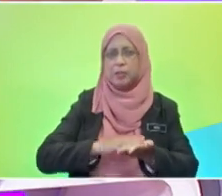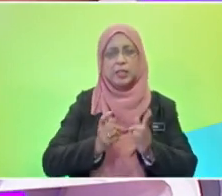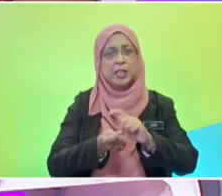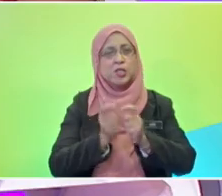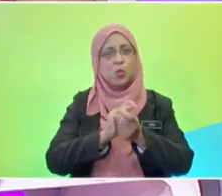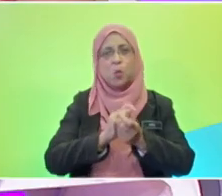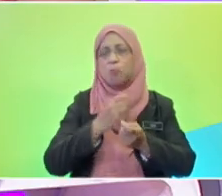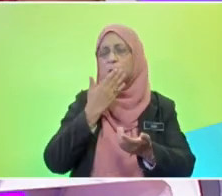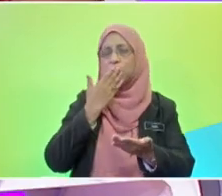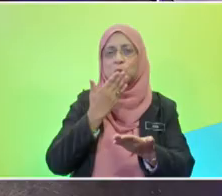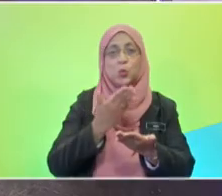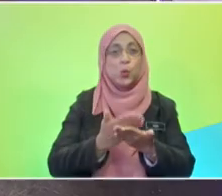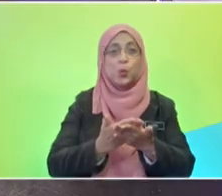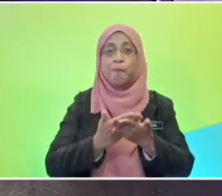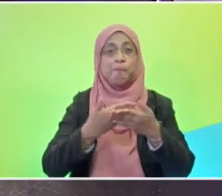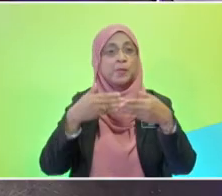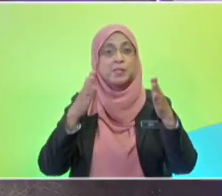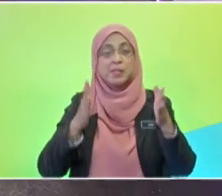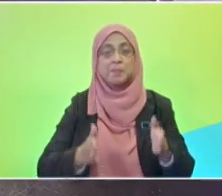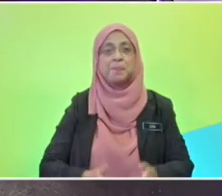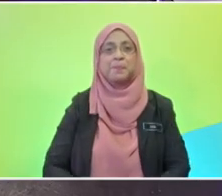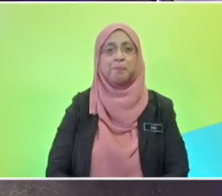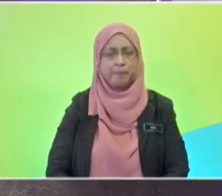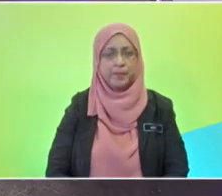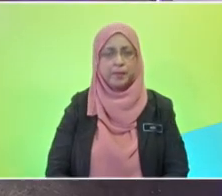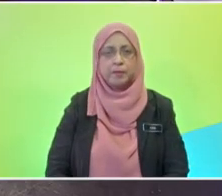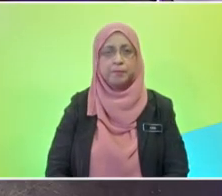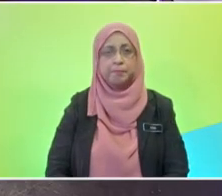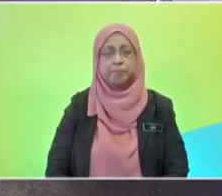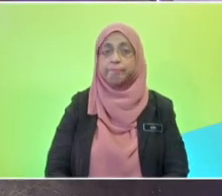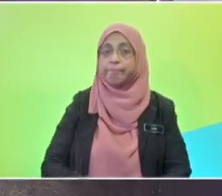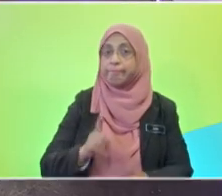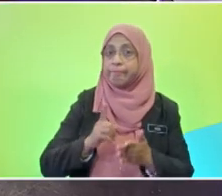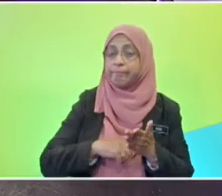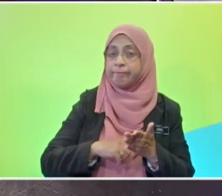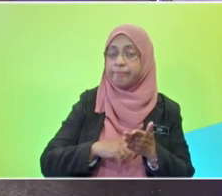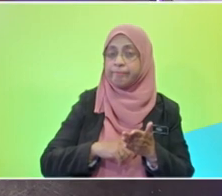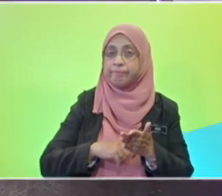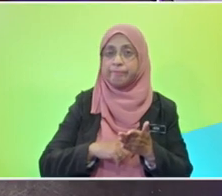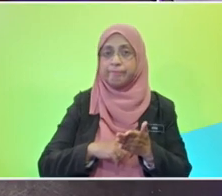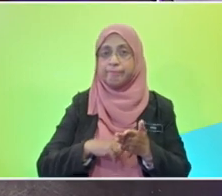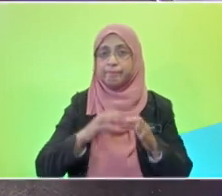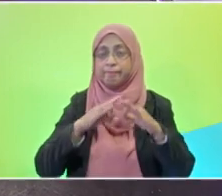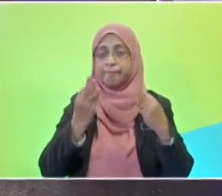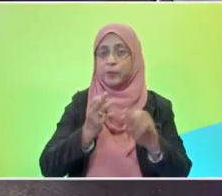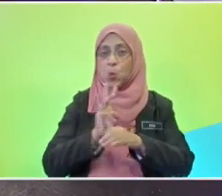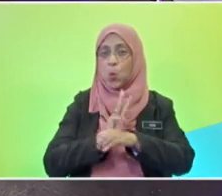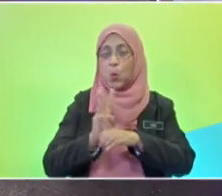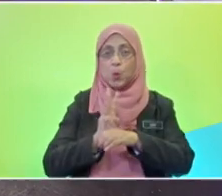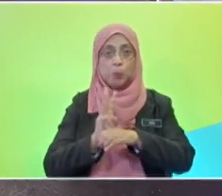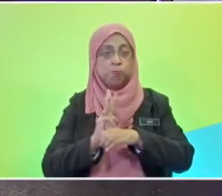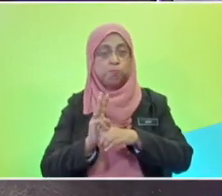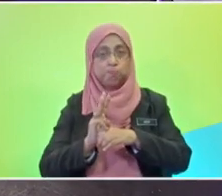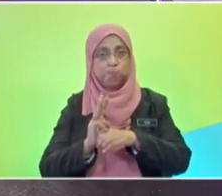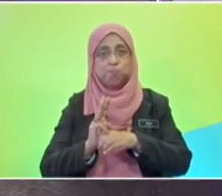person. Okay. And what are some of the clothing that this family wore, teacher? Okay. So, as